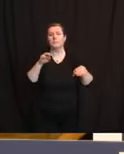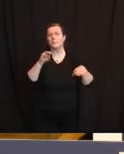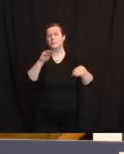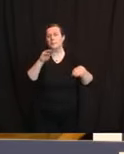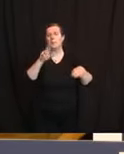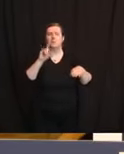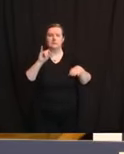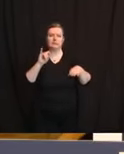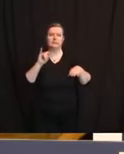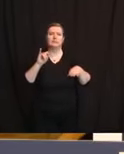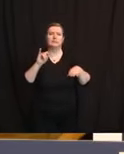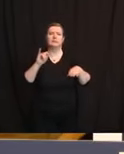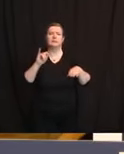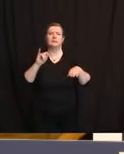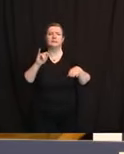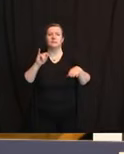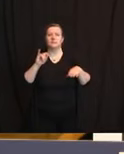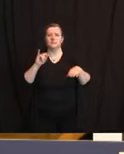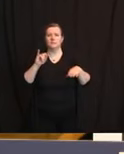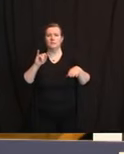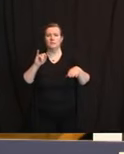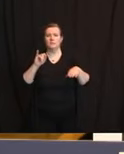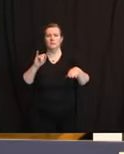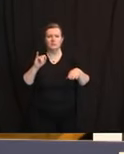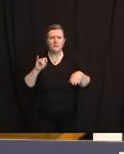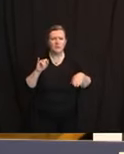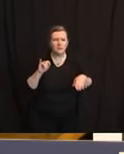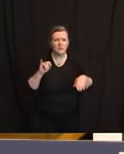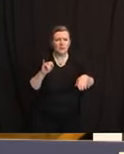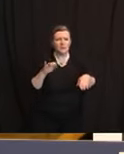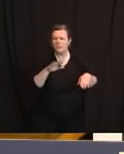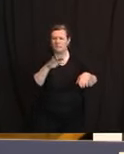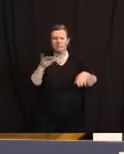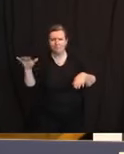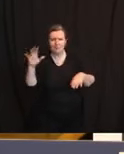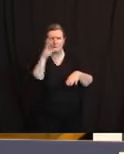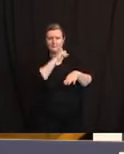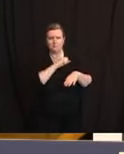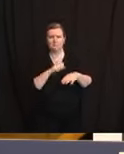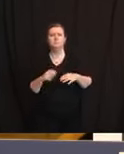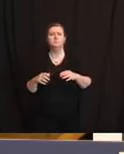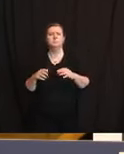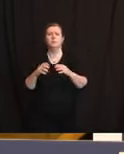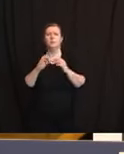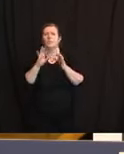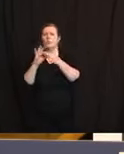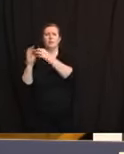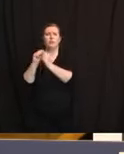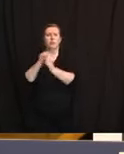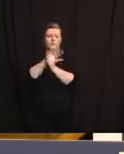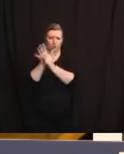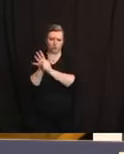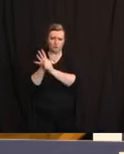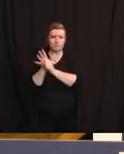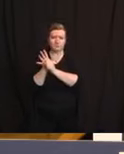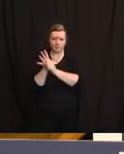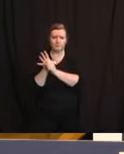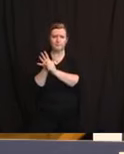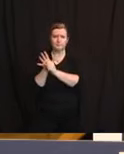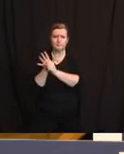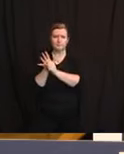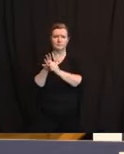potentially associated with COVID-19. The alert noted that we are working closely with the CDC and